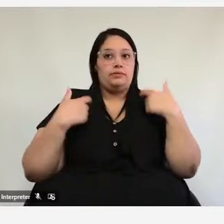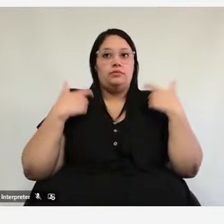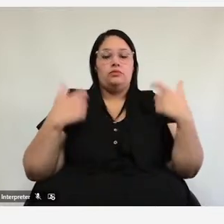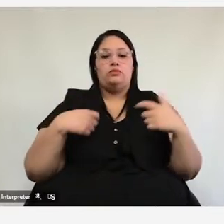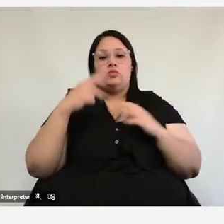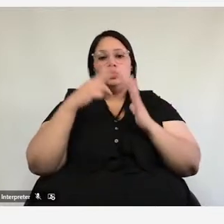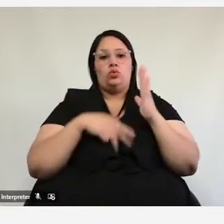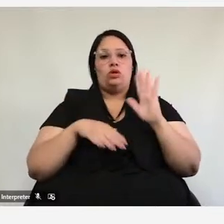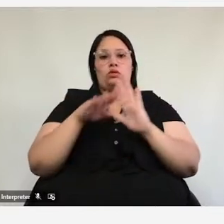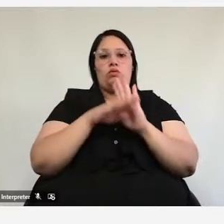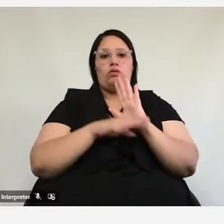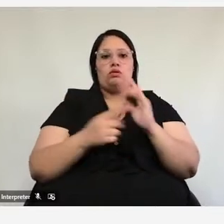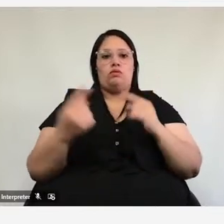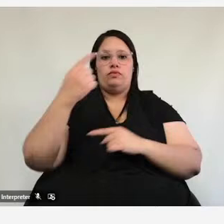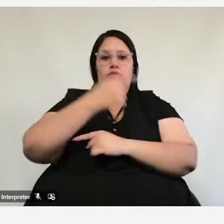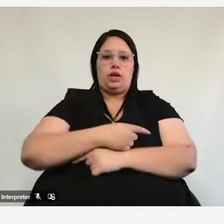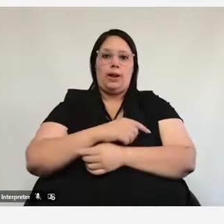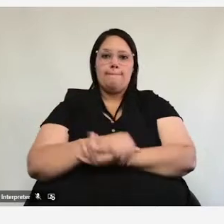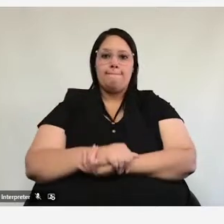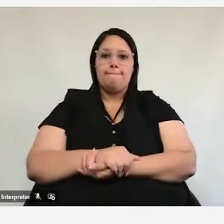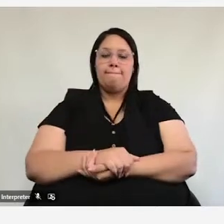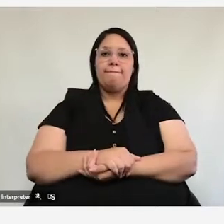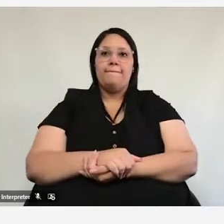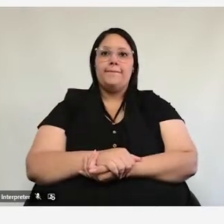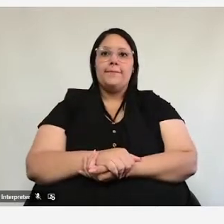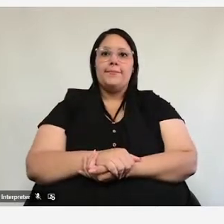read the order of the day.